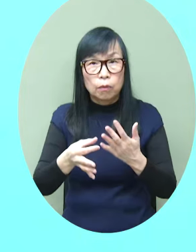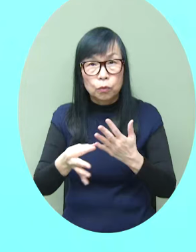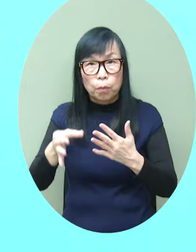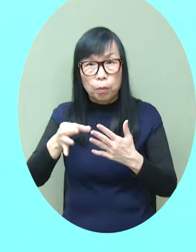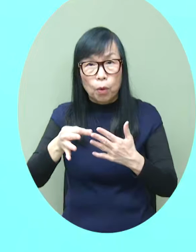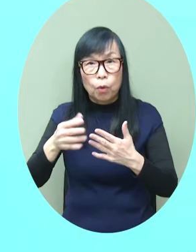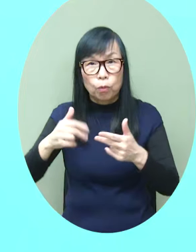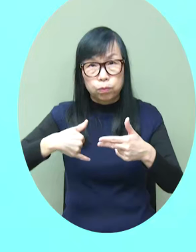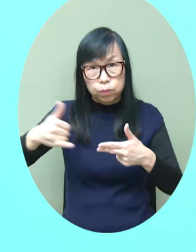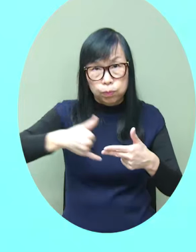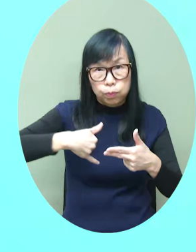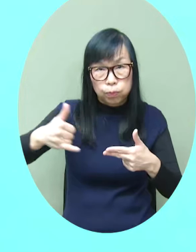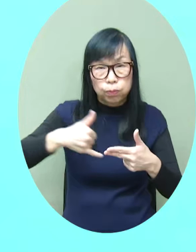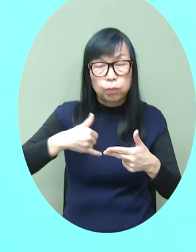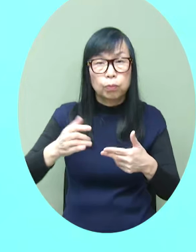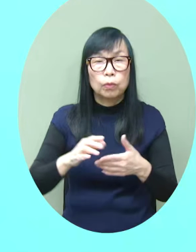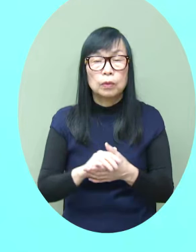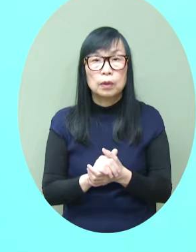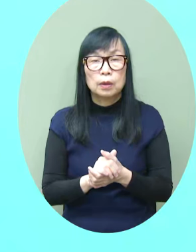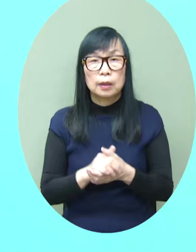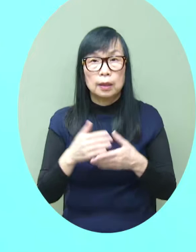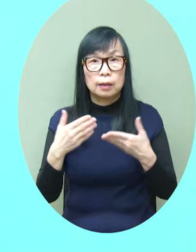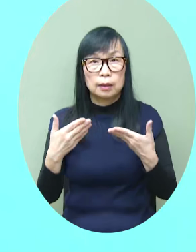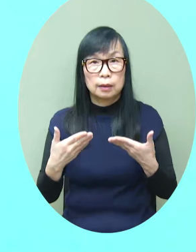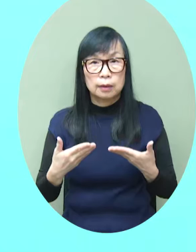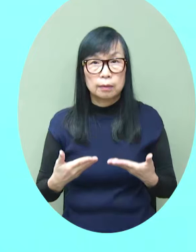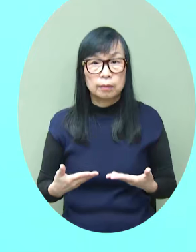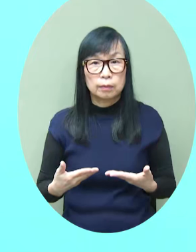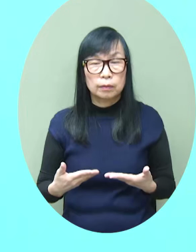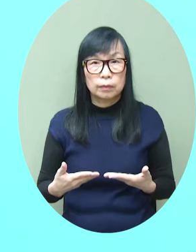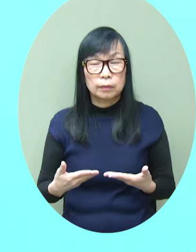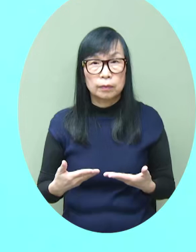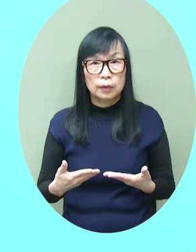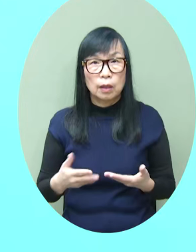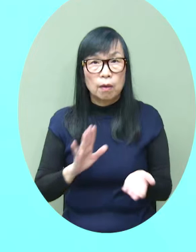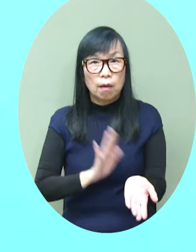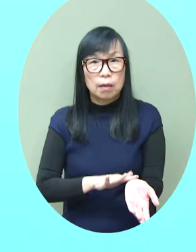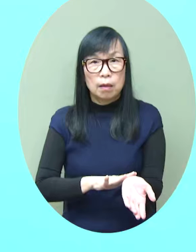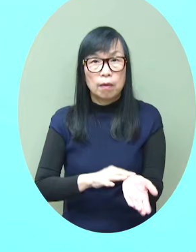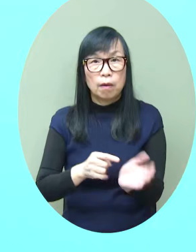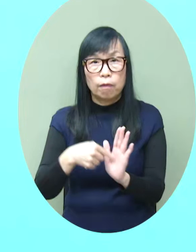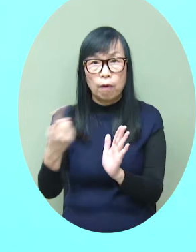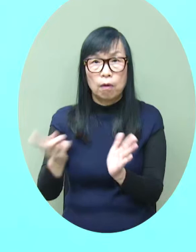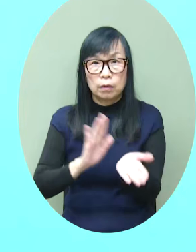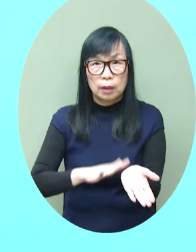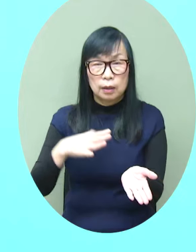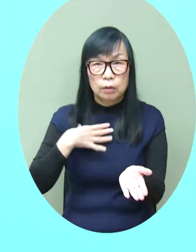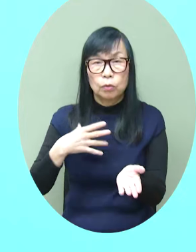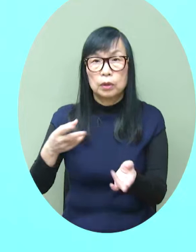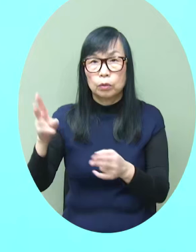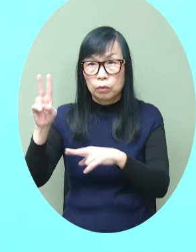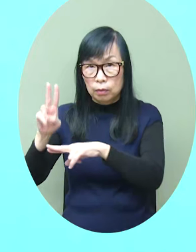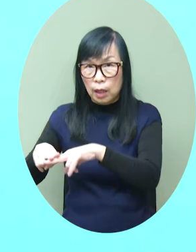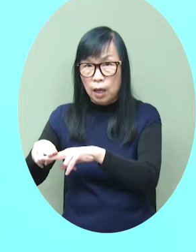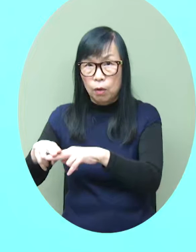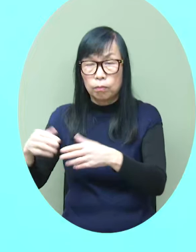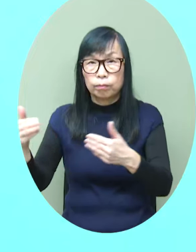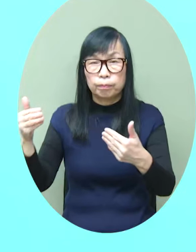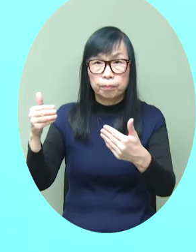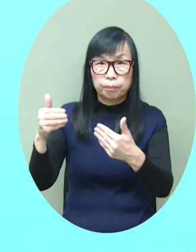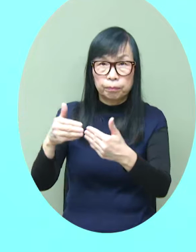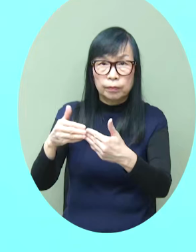practices are more in line with the mainland practices, so that the mainland authorities will have the level of confidence to